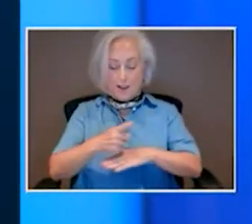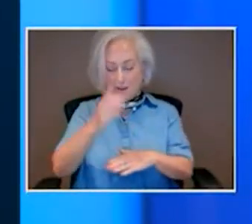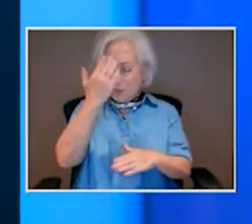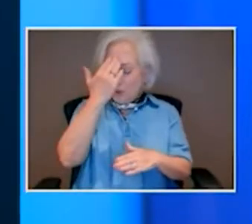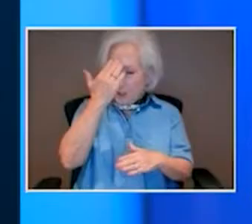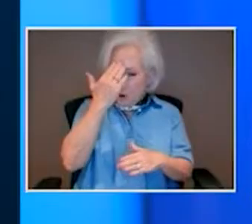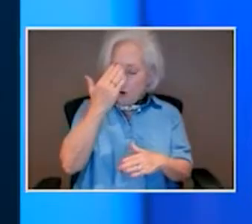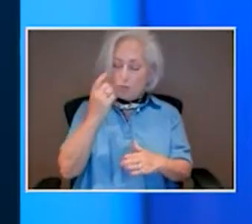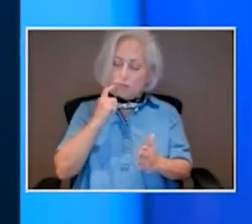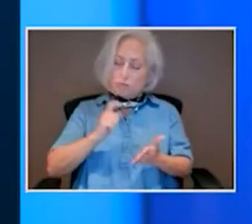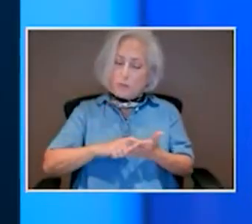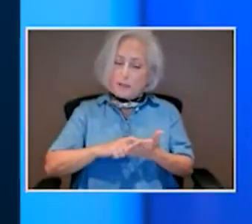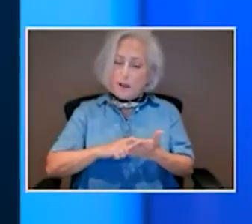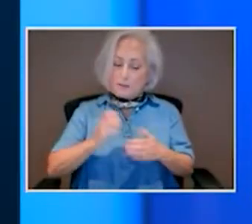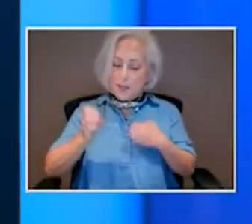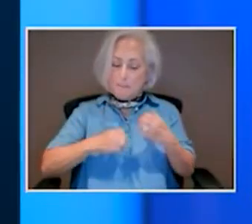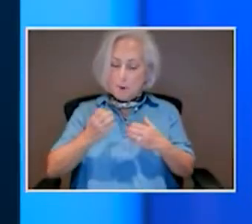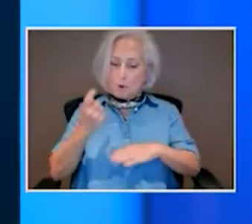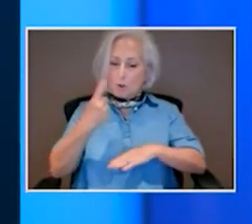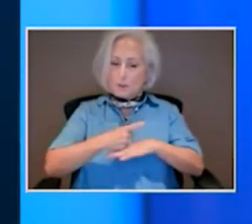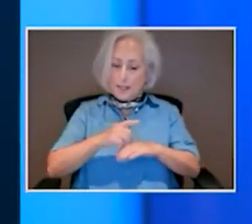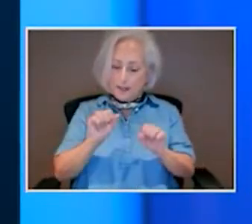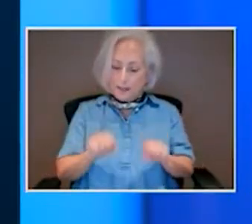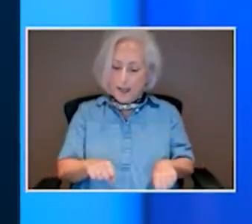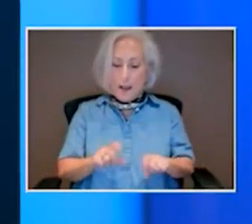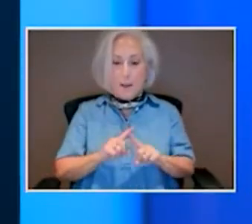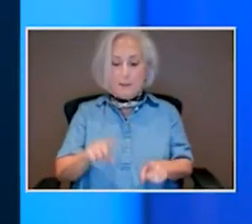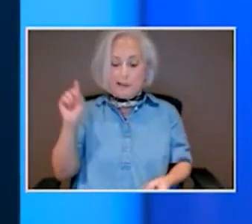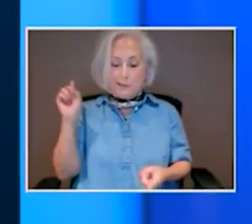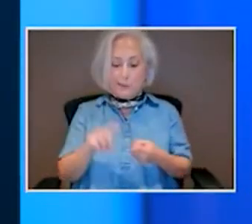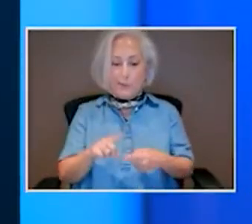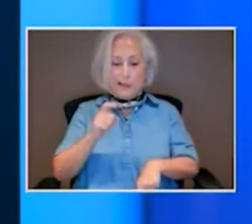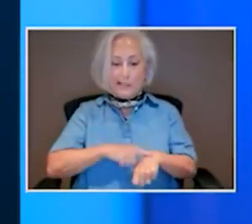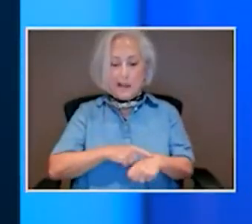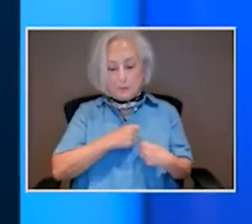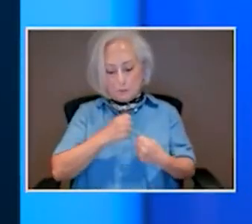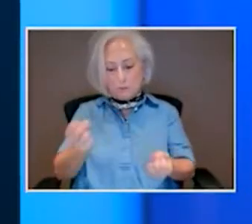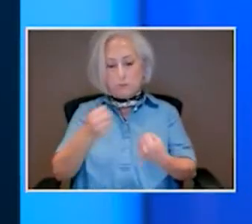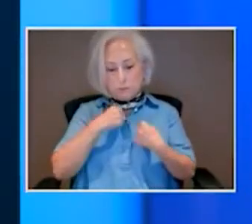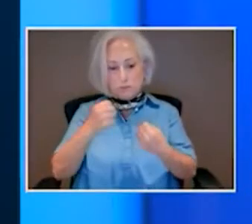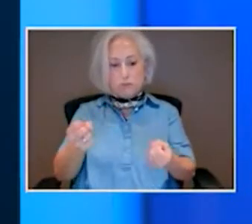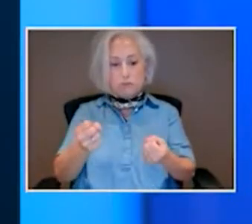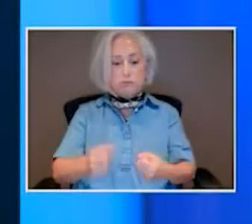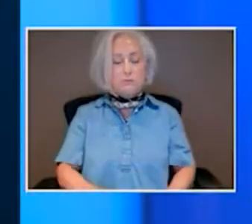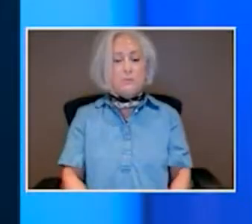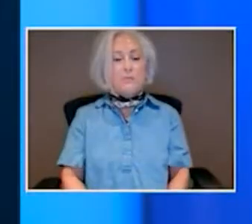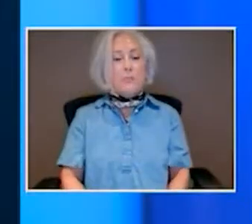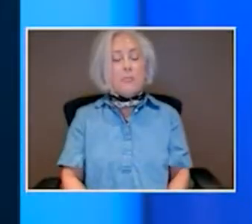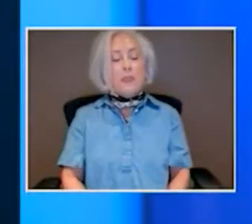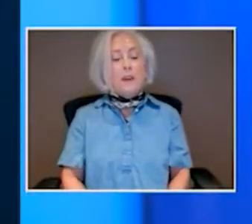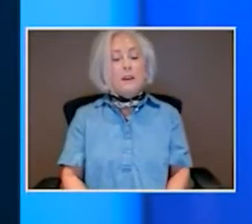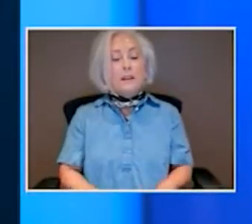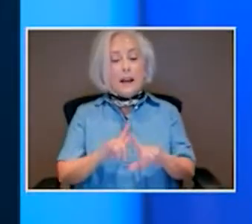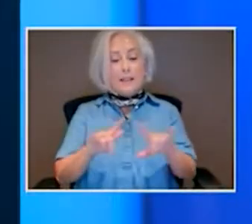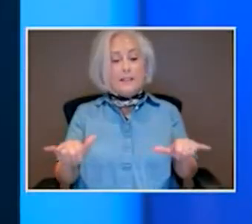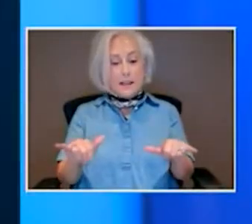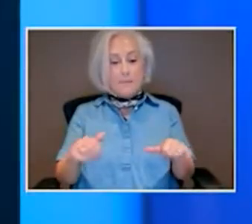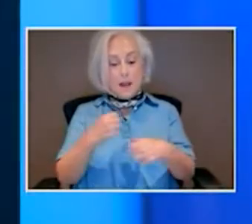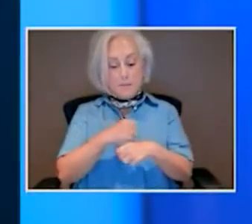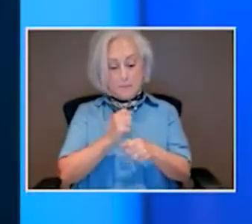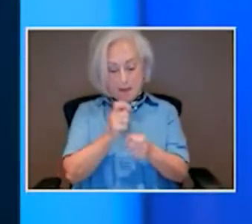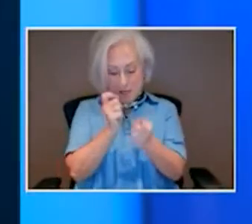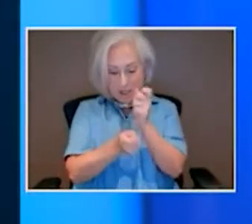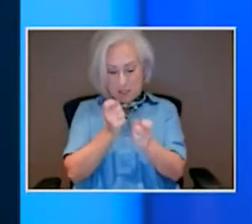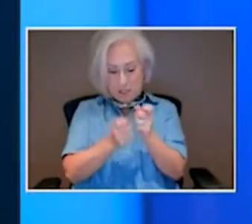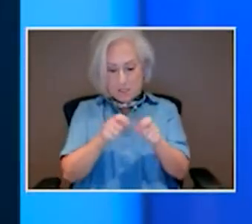cut down so much. And it also allows us to real time make modifications as we are getting additional